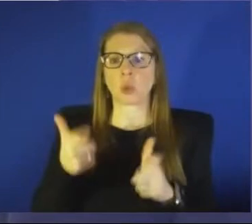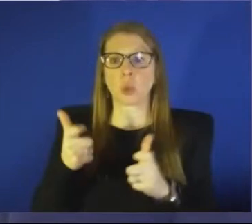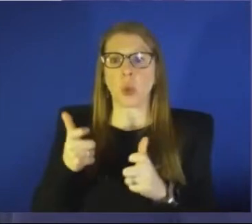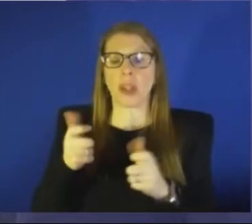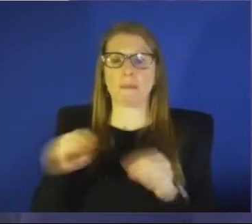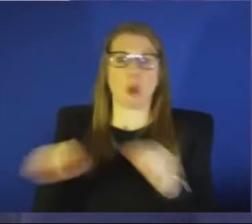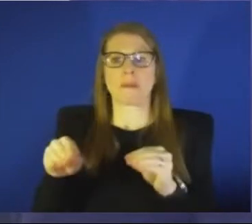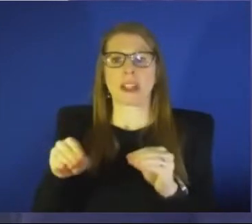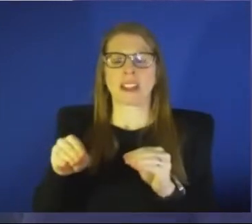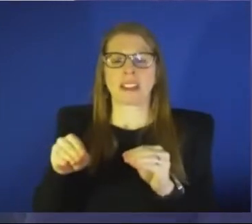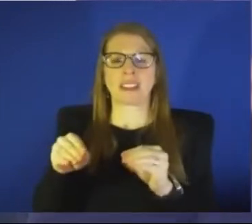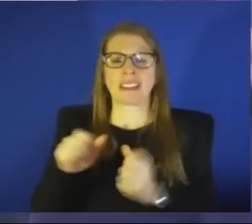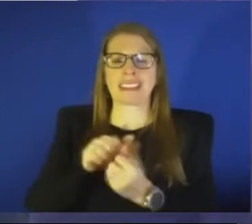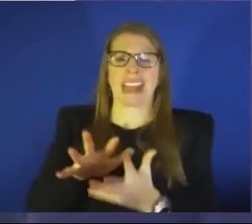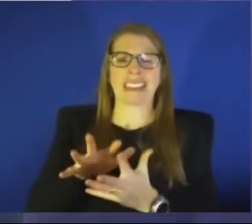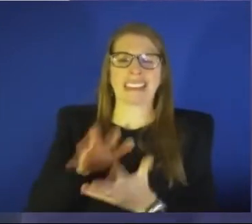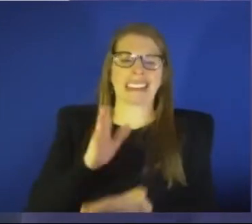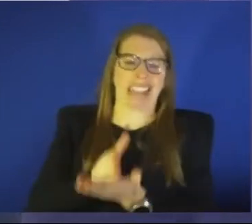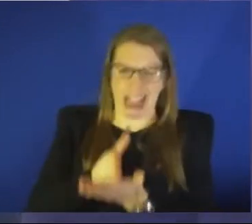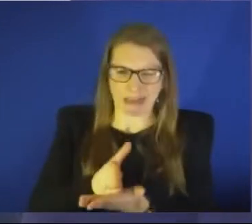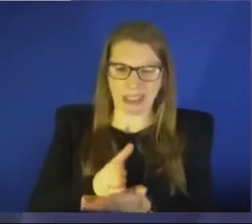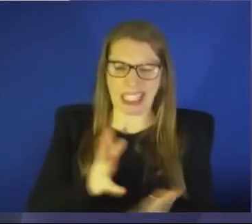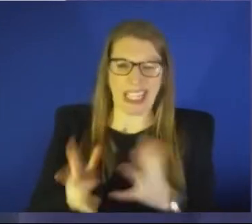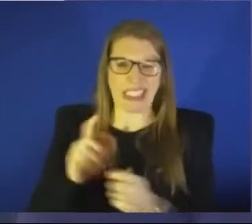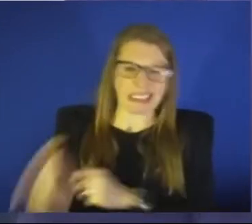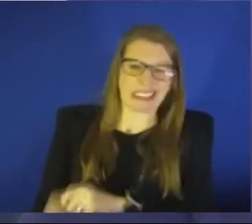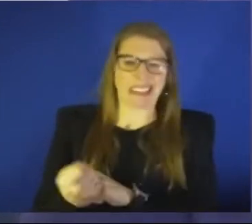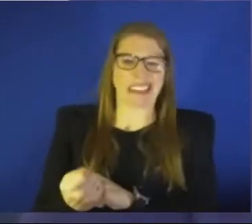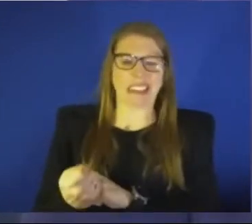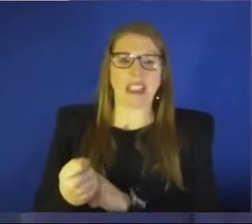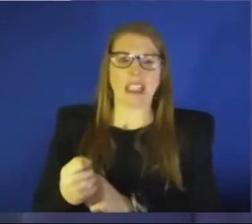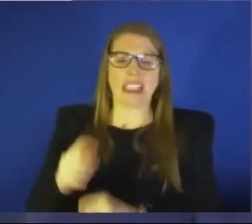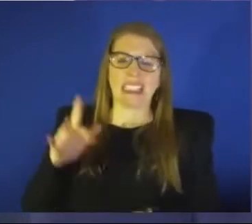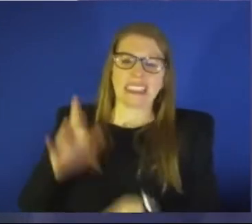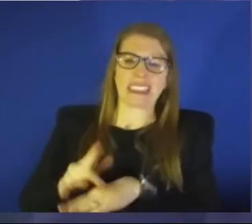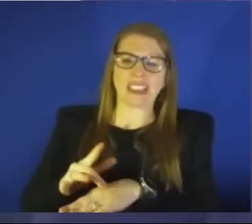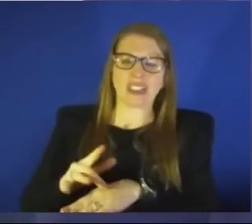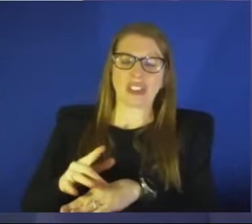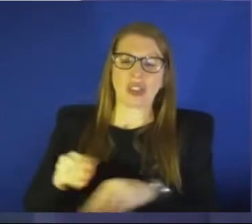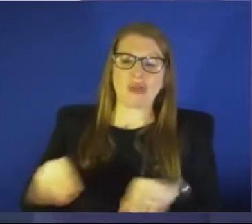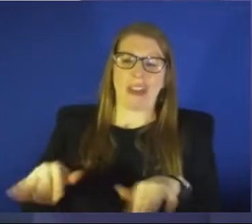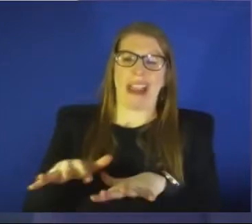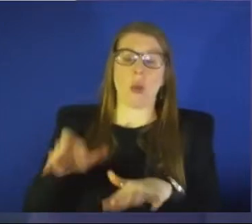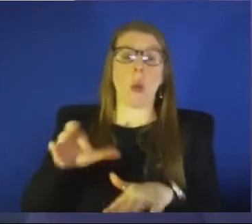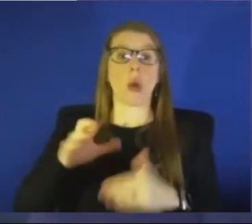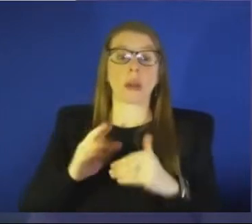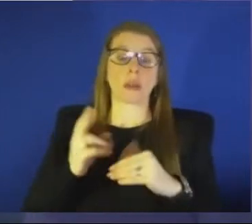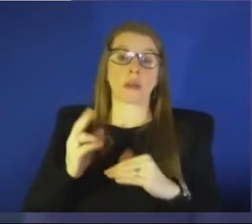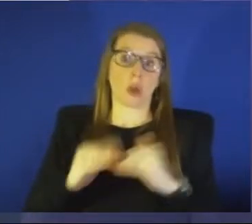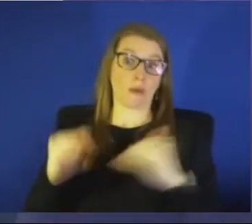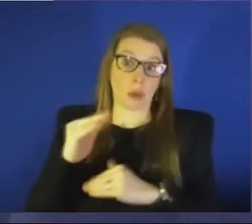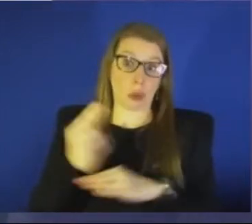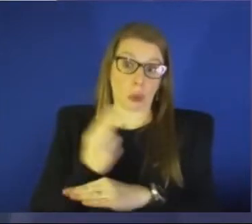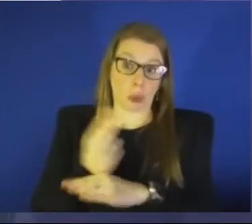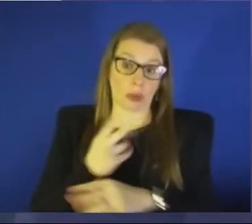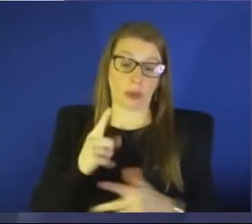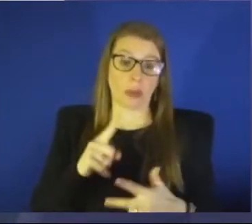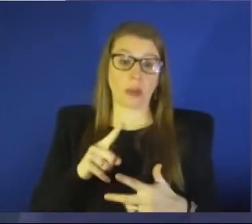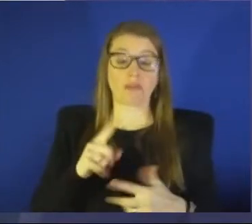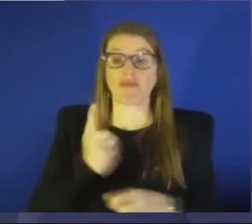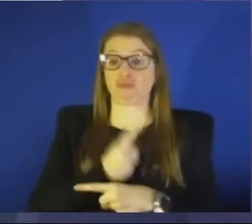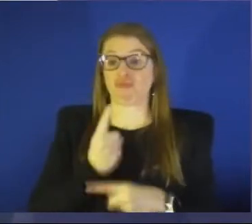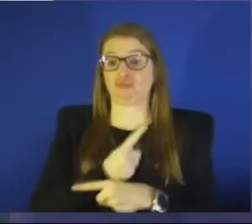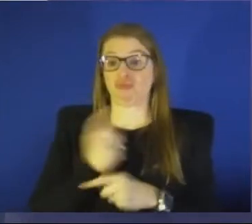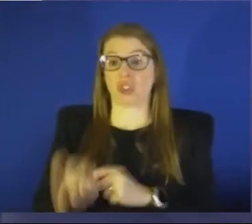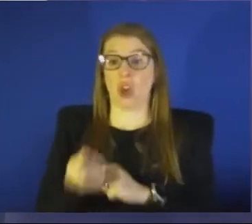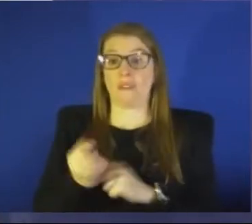cause abrupt stops. And so if you're swinging, you're hitting into the ground. Or we see some overuse things with regular golfers too. There's a reason there's something